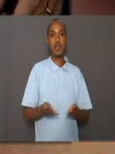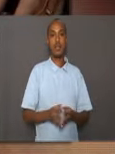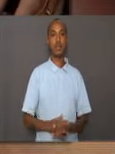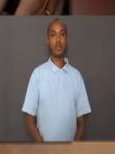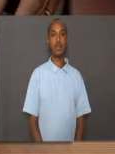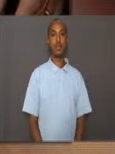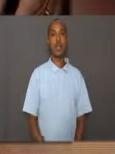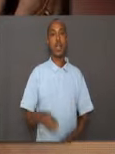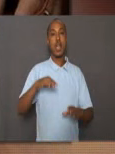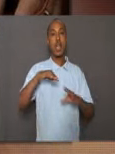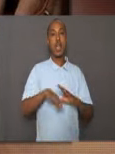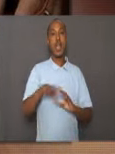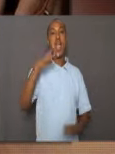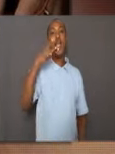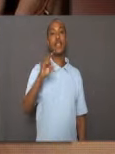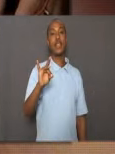In